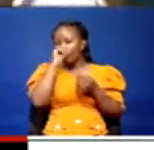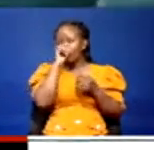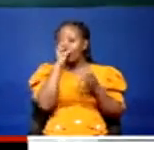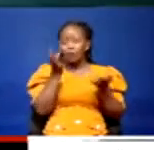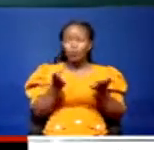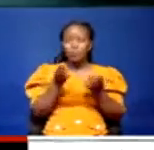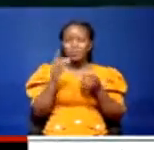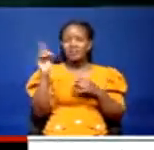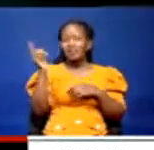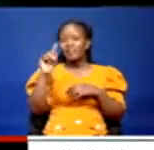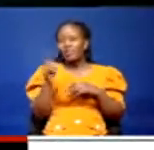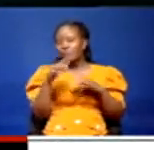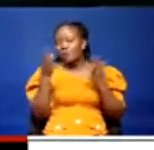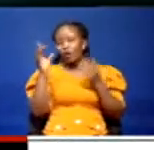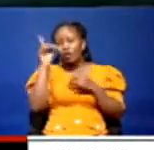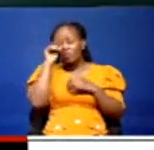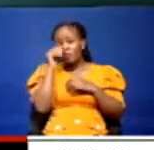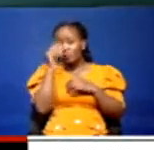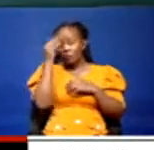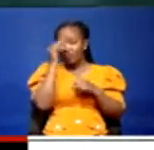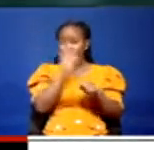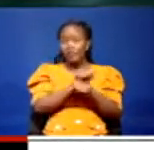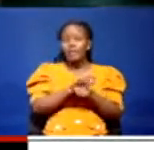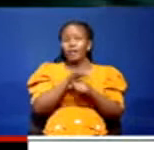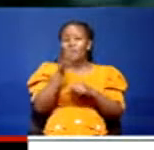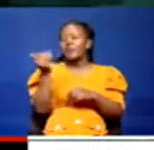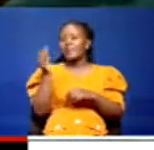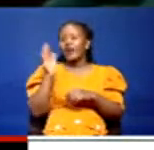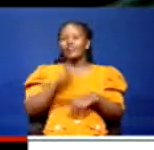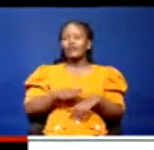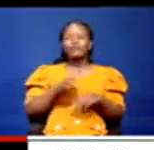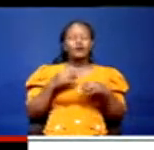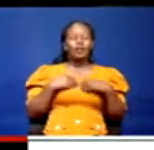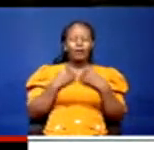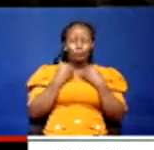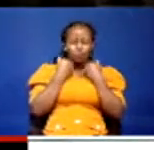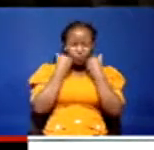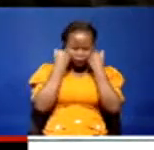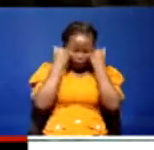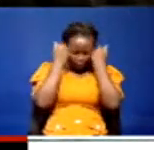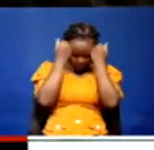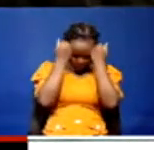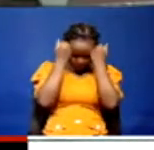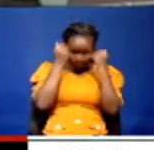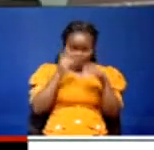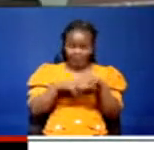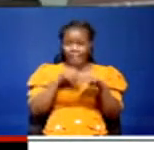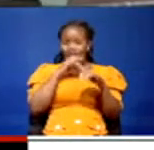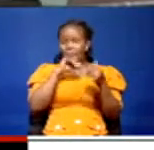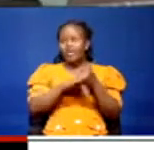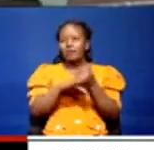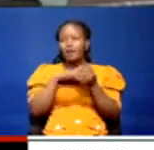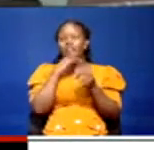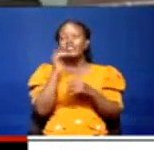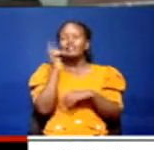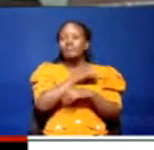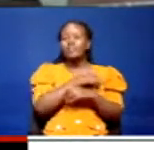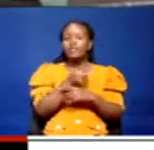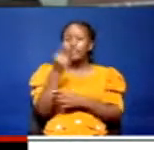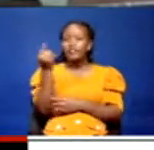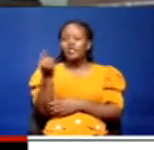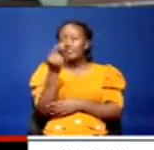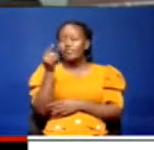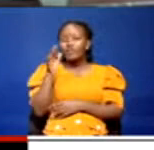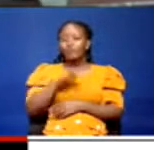with issues of widowed women going through a lot of stress when their husbands are not there. The single mothers, sometimes not by choice.